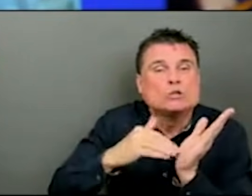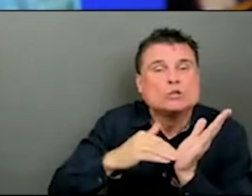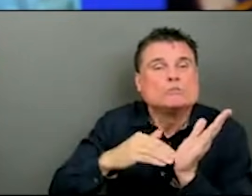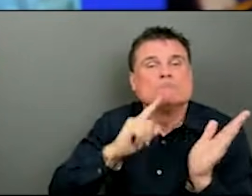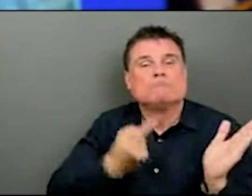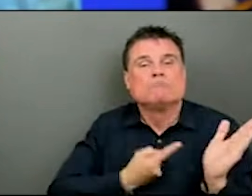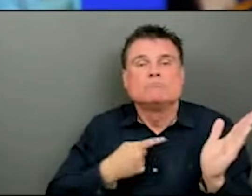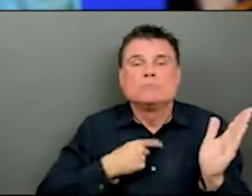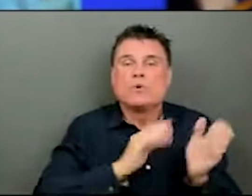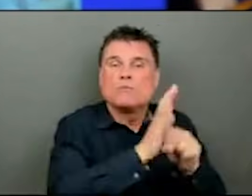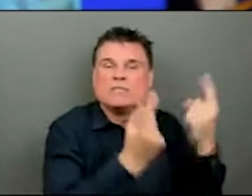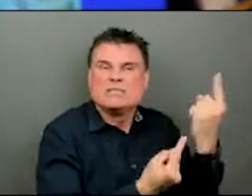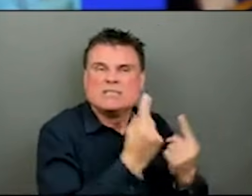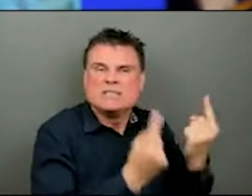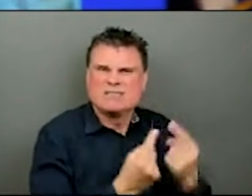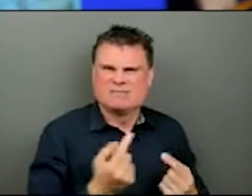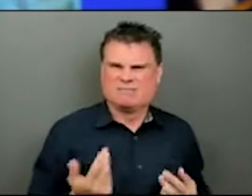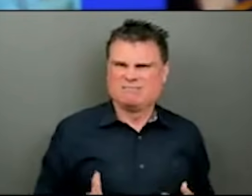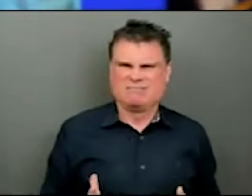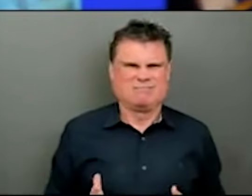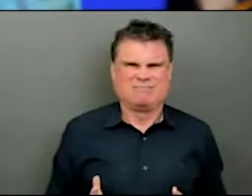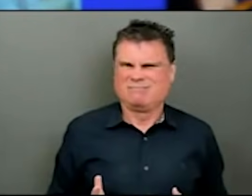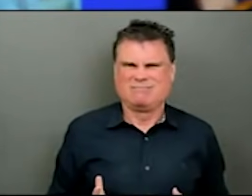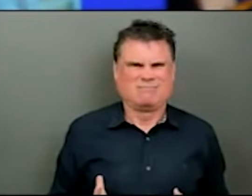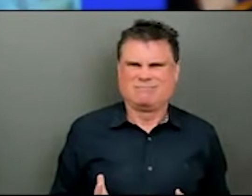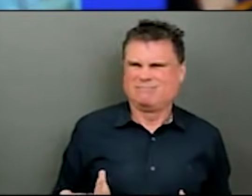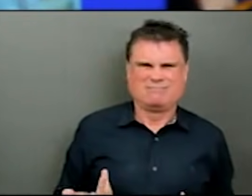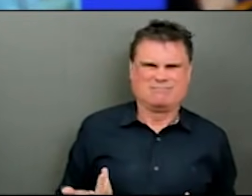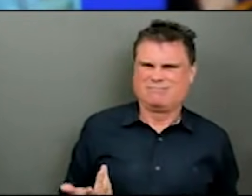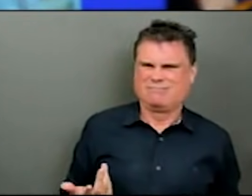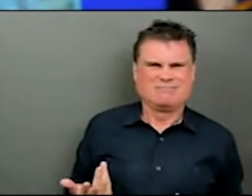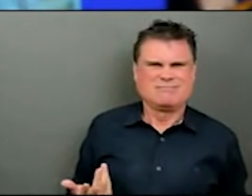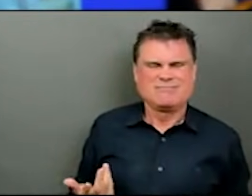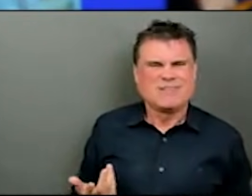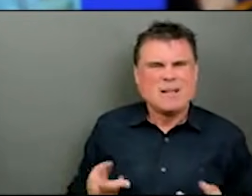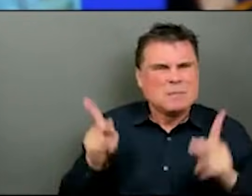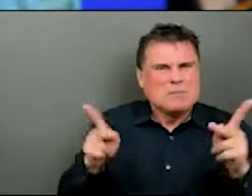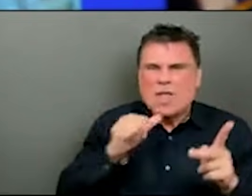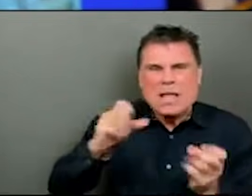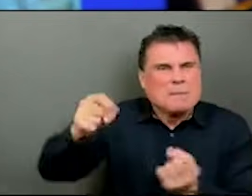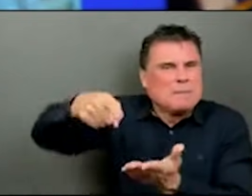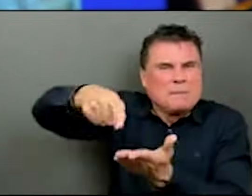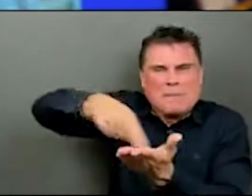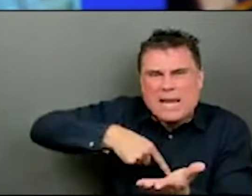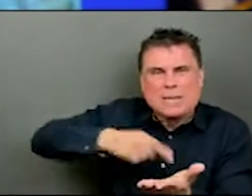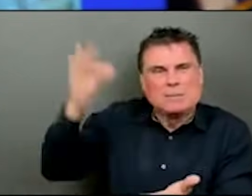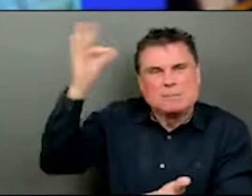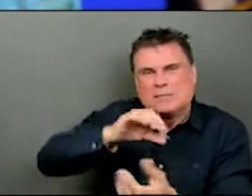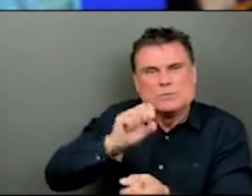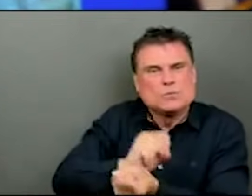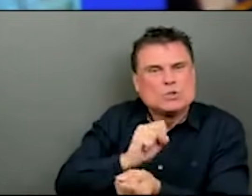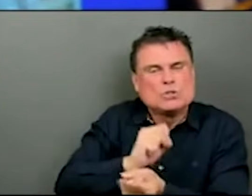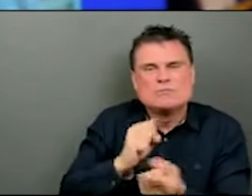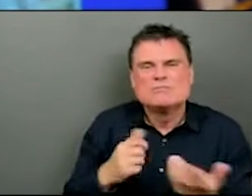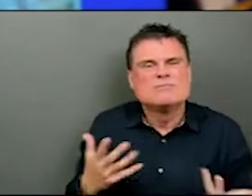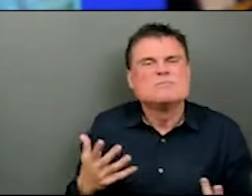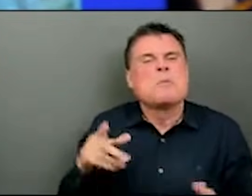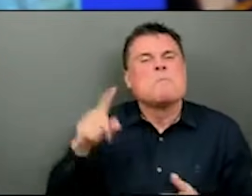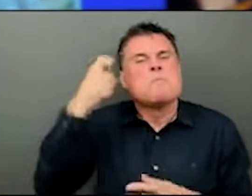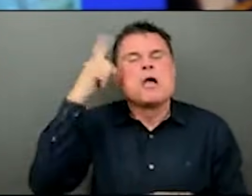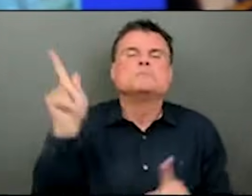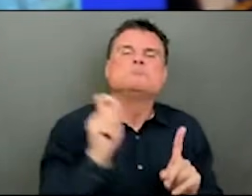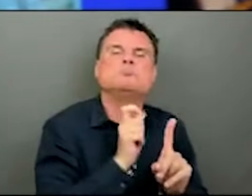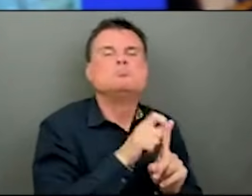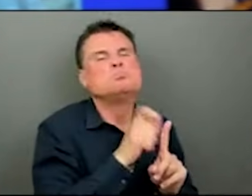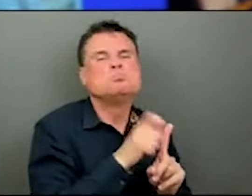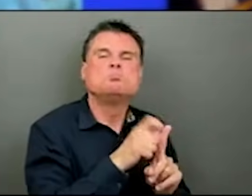message isn't getting through. So not only are these people not getting paid, they're having employers that are still giving them a hard time about this. So I'm wondering